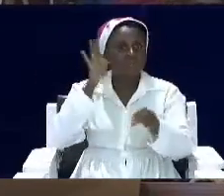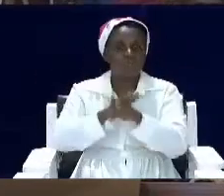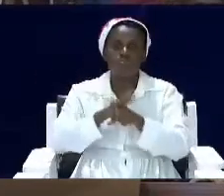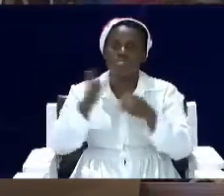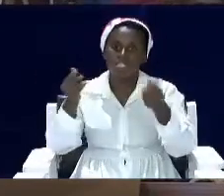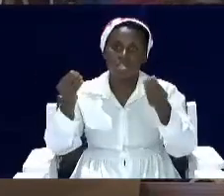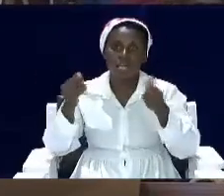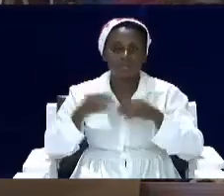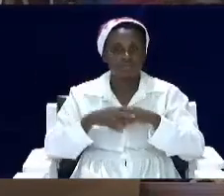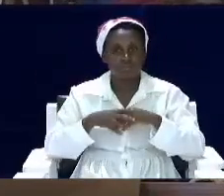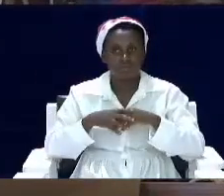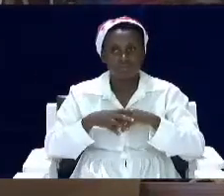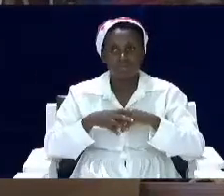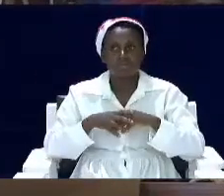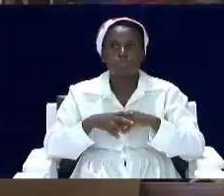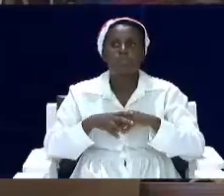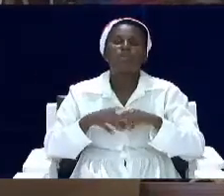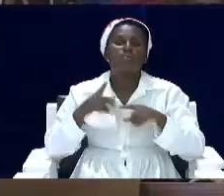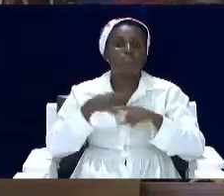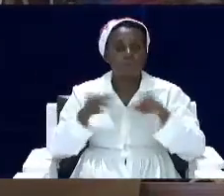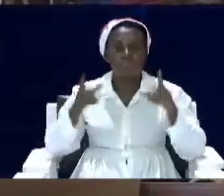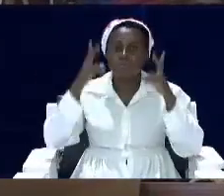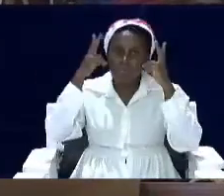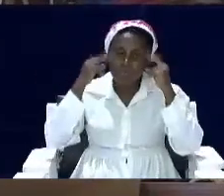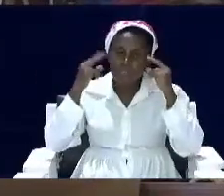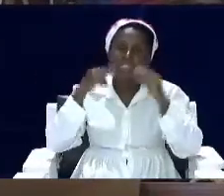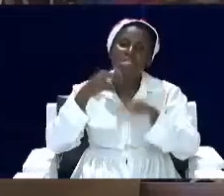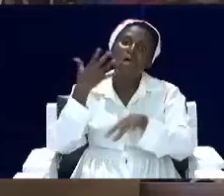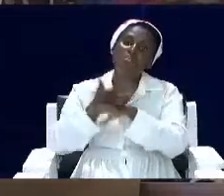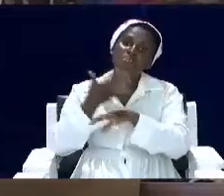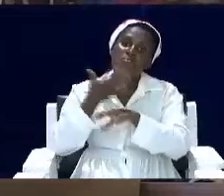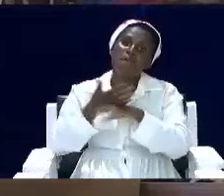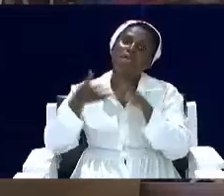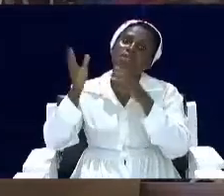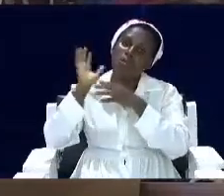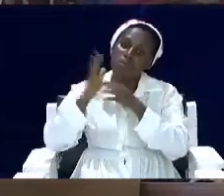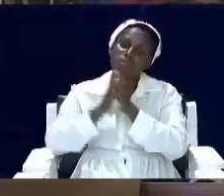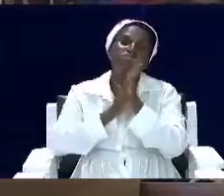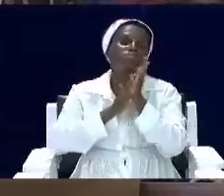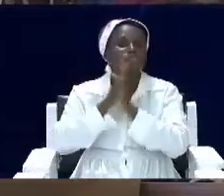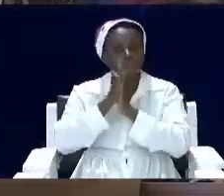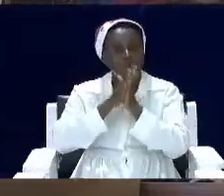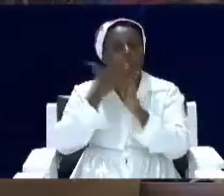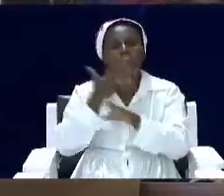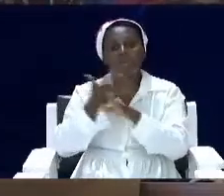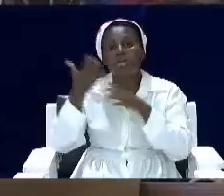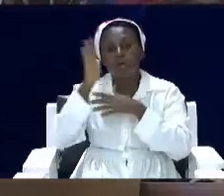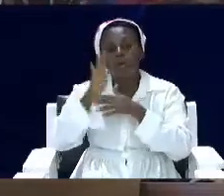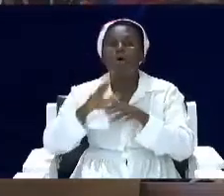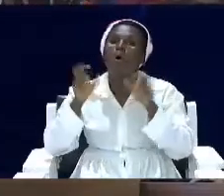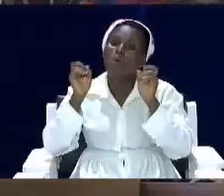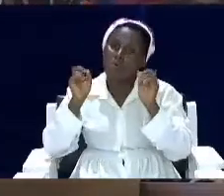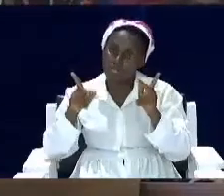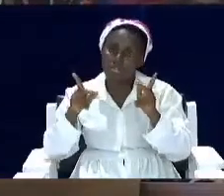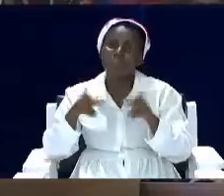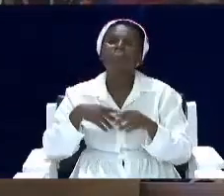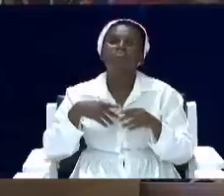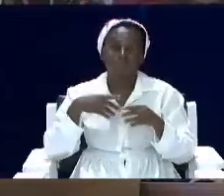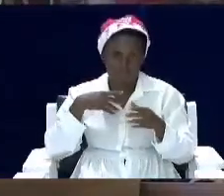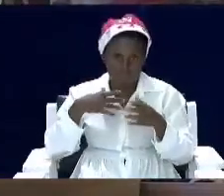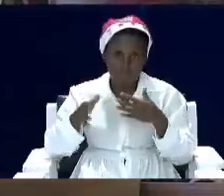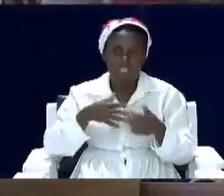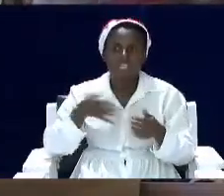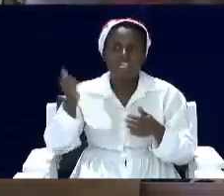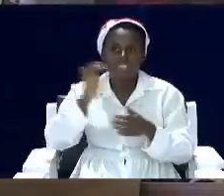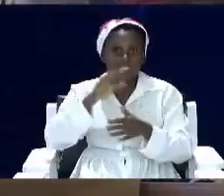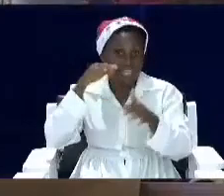But Moses pleaded with God. And God said, all right, though they enter the land, it will be their